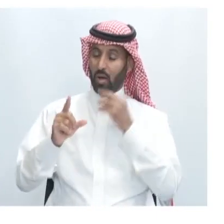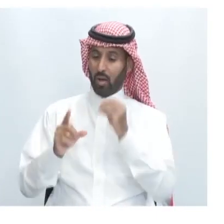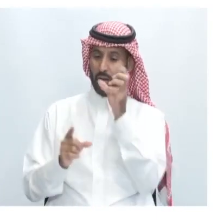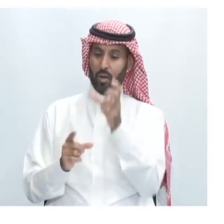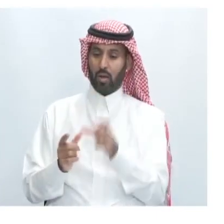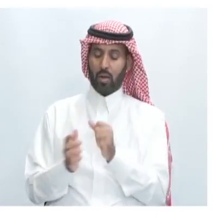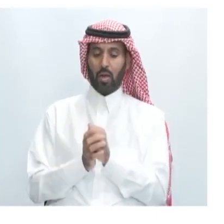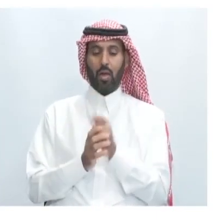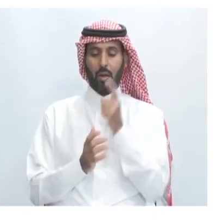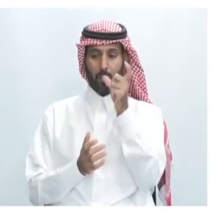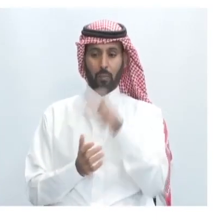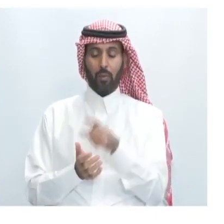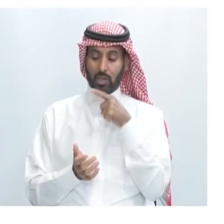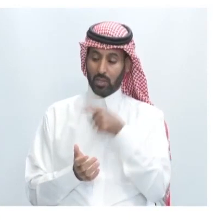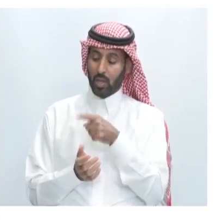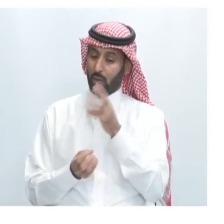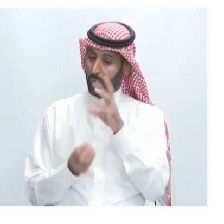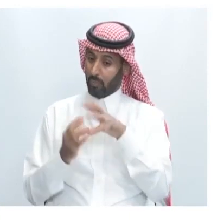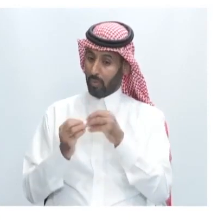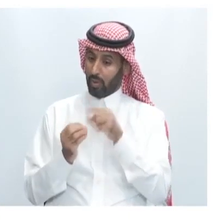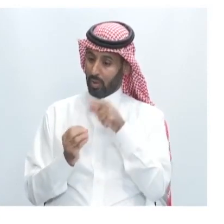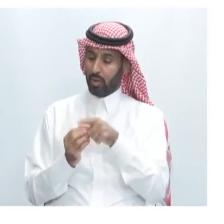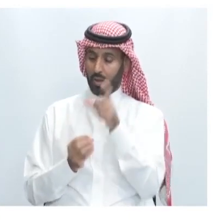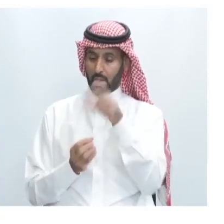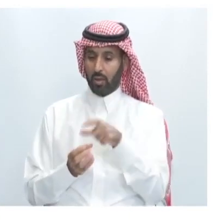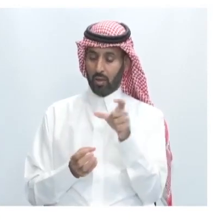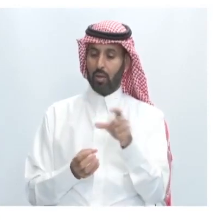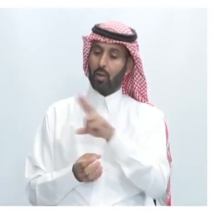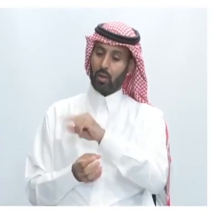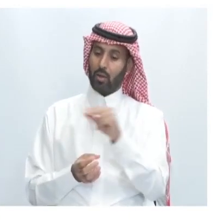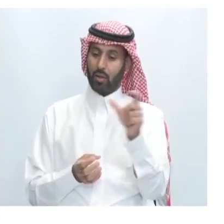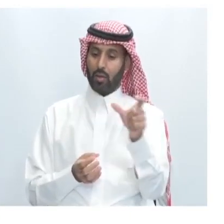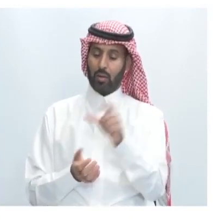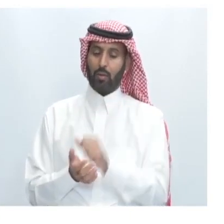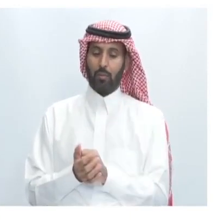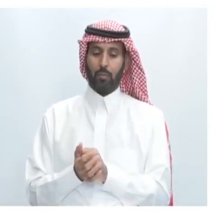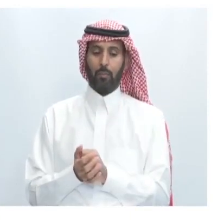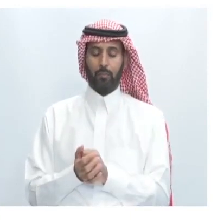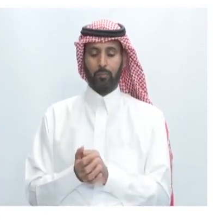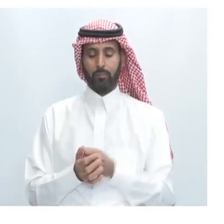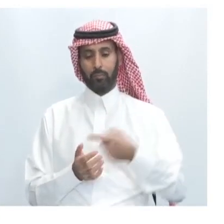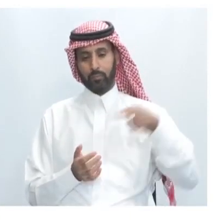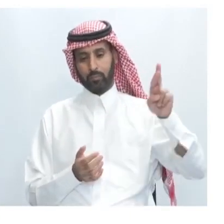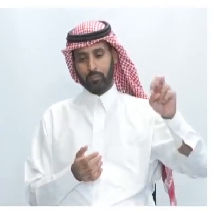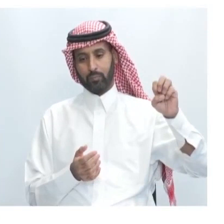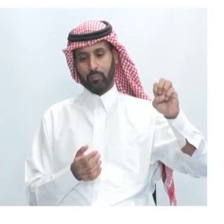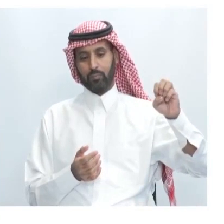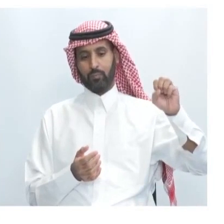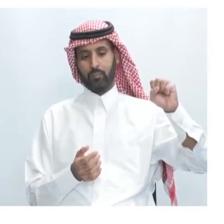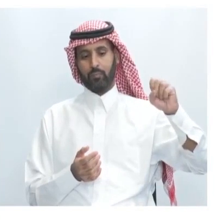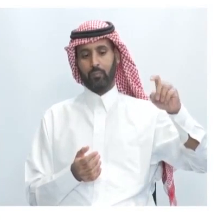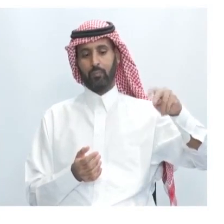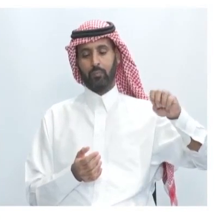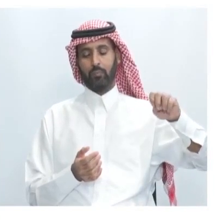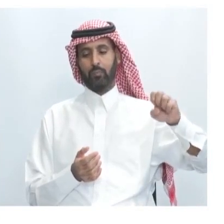of or stands for something. Represents is a symbol of or stands for something. Here,